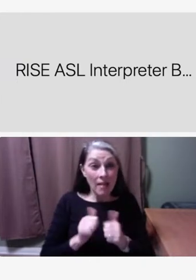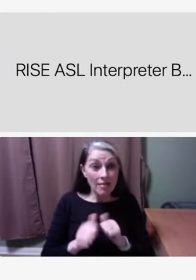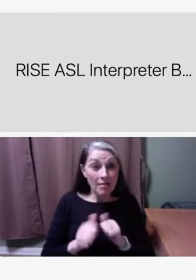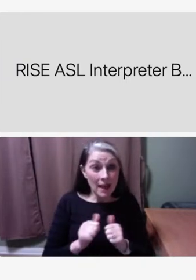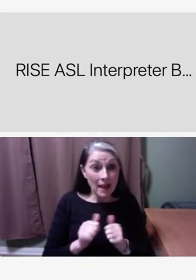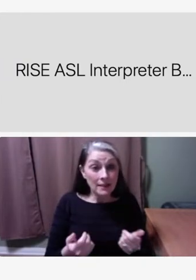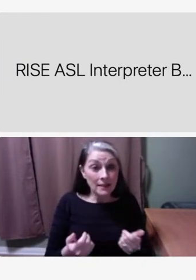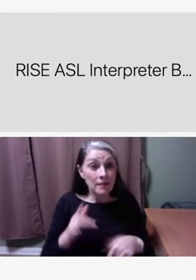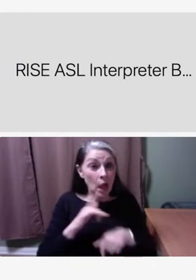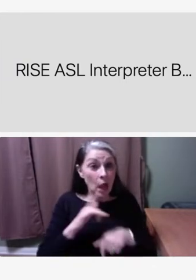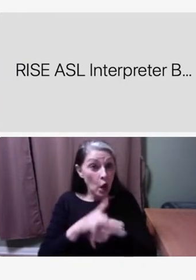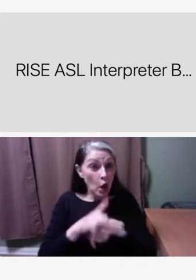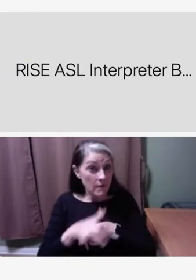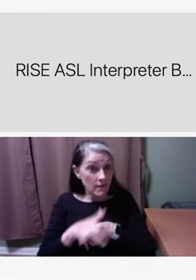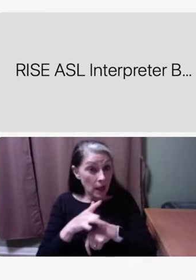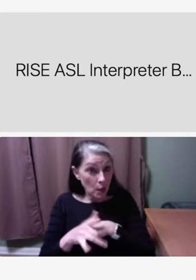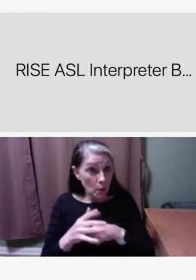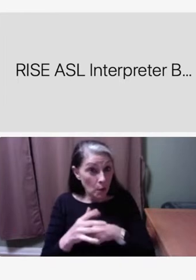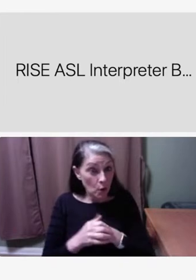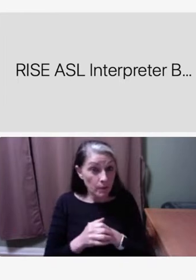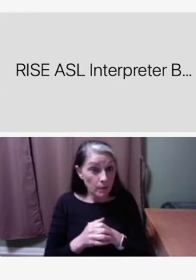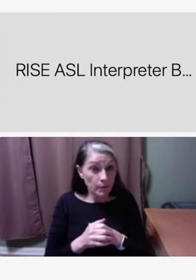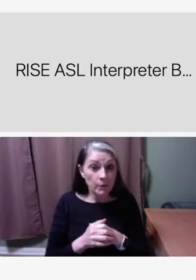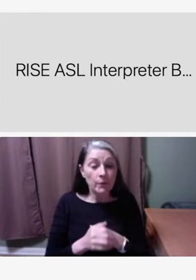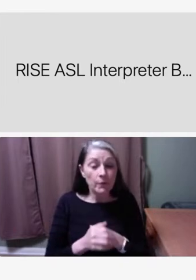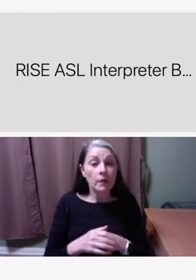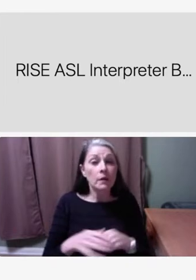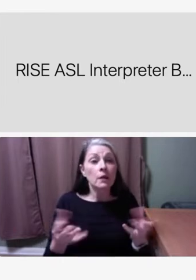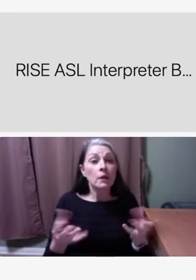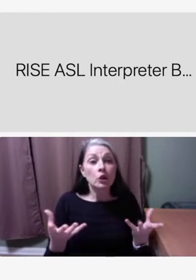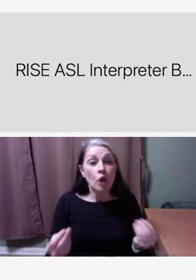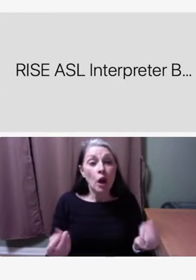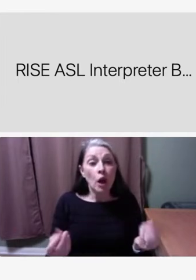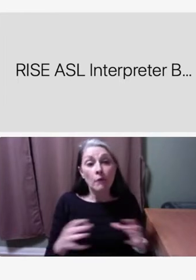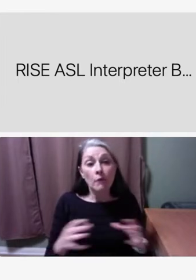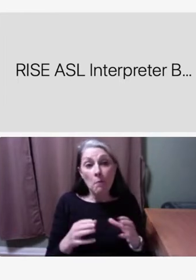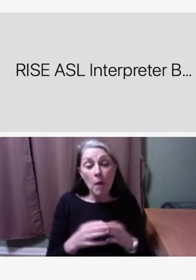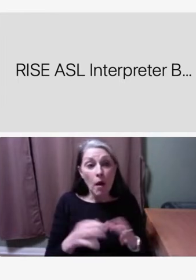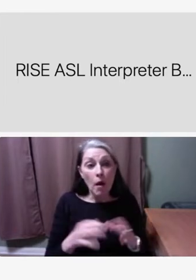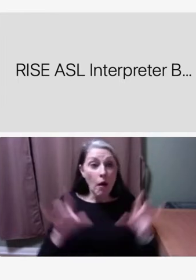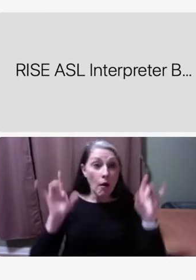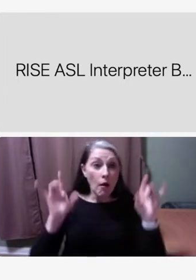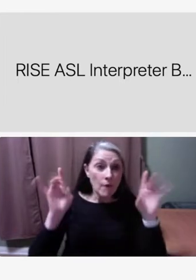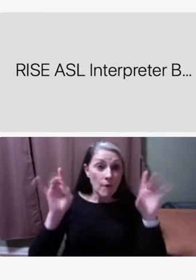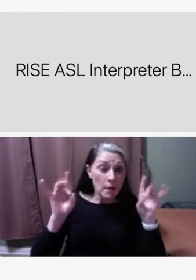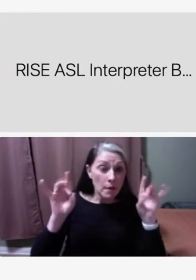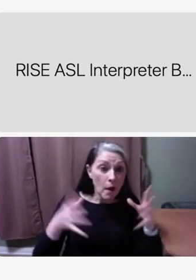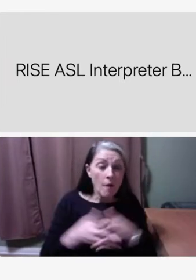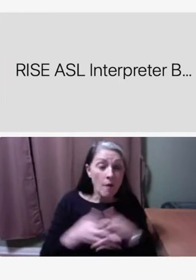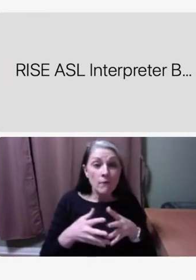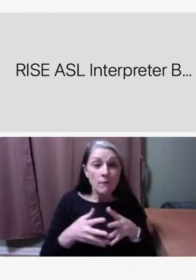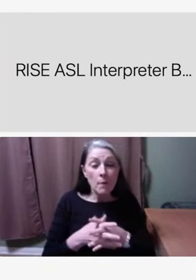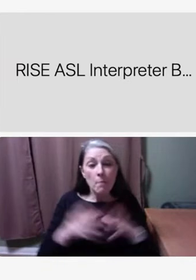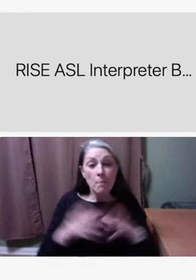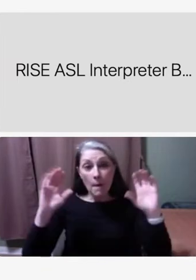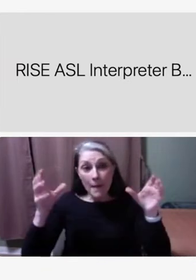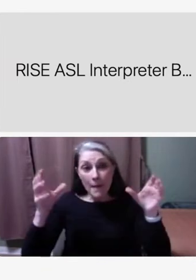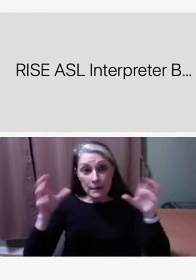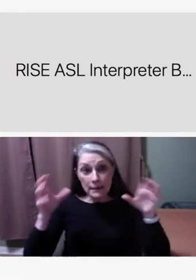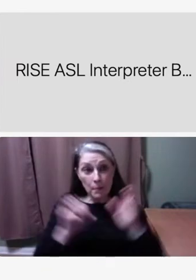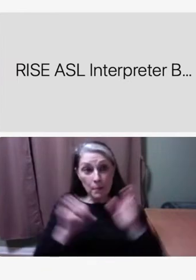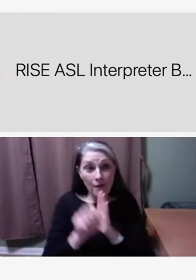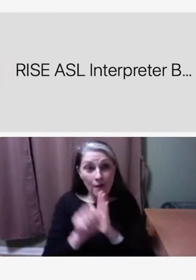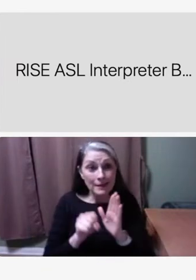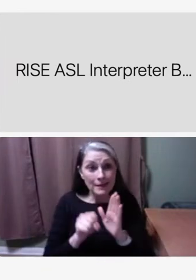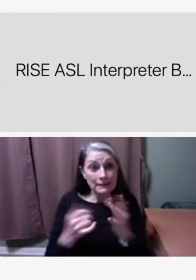they are the softball season, volleyball season, flag football tournament, and the basketball season, which we're currently in, which we've only lost one